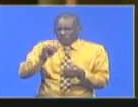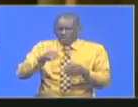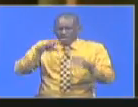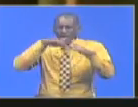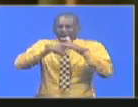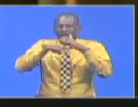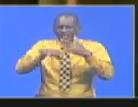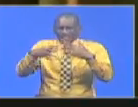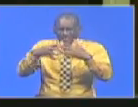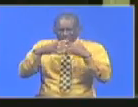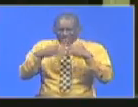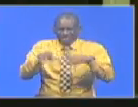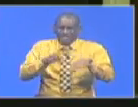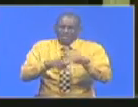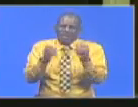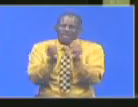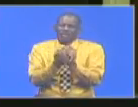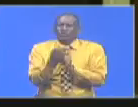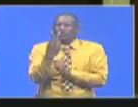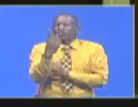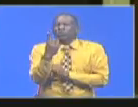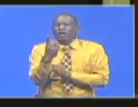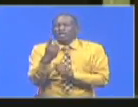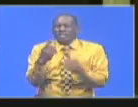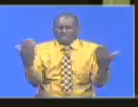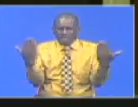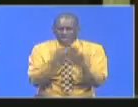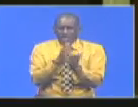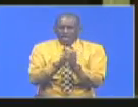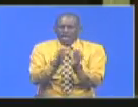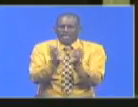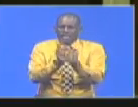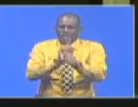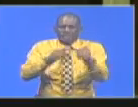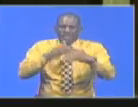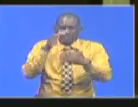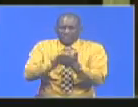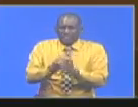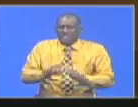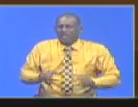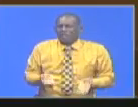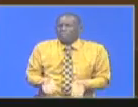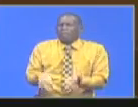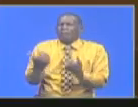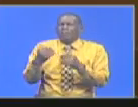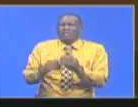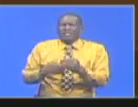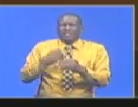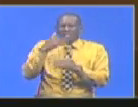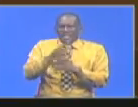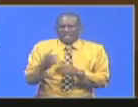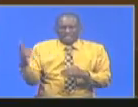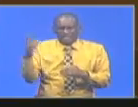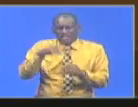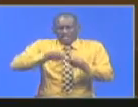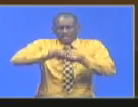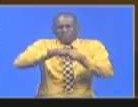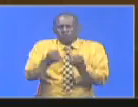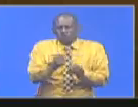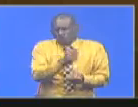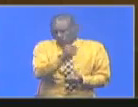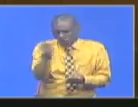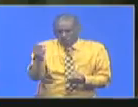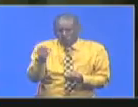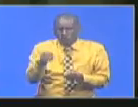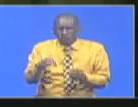at 11:21 p.m. and 10 minutes later, he left. The following day, he was forced to break the door to Monica's apartment